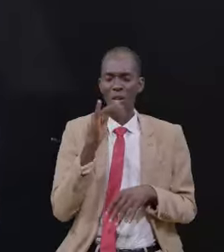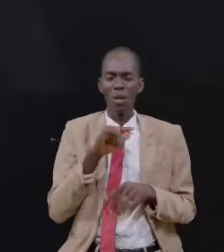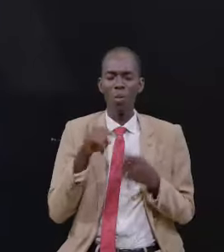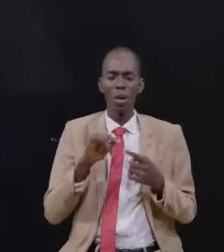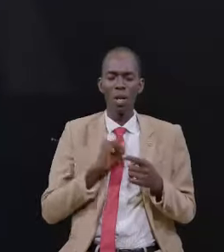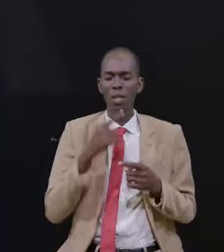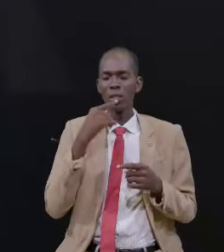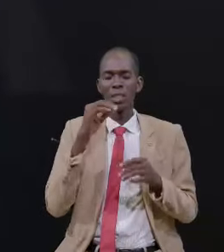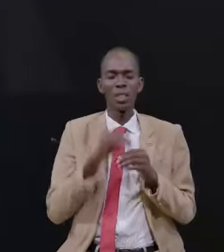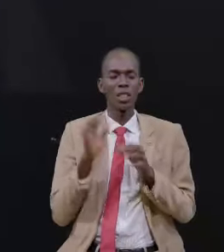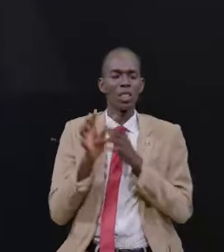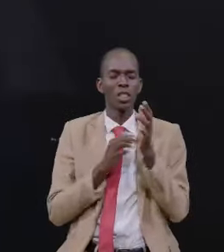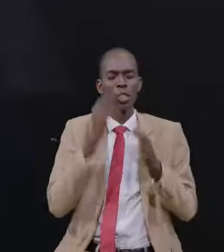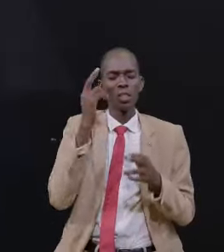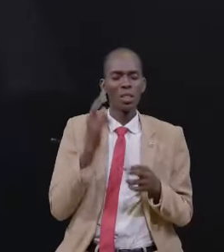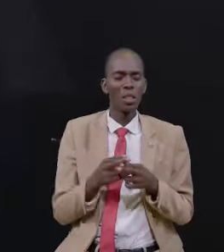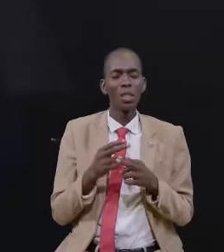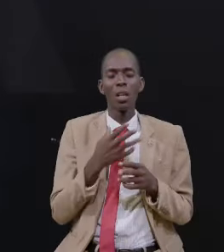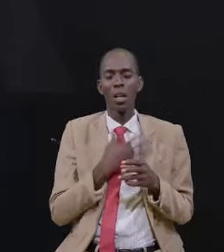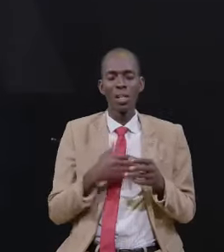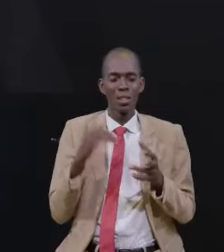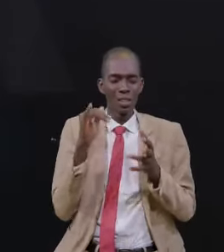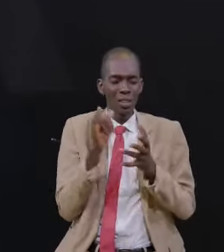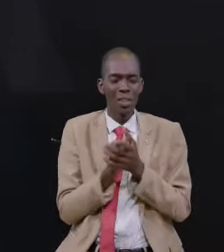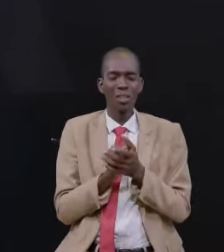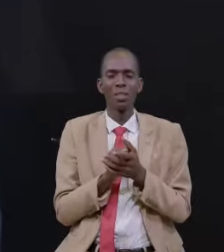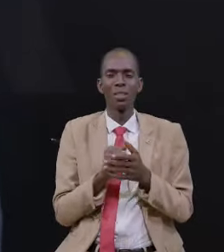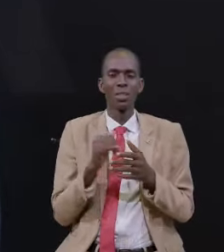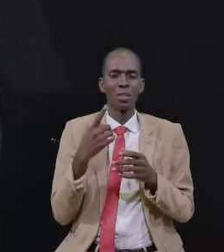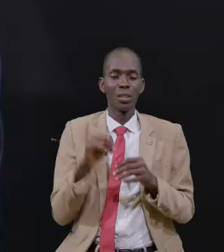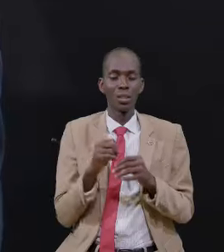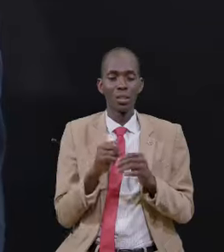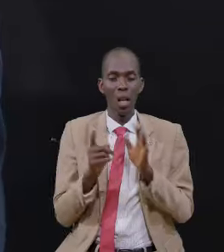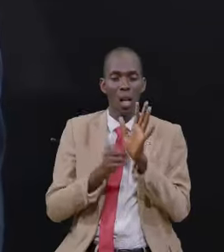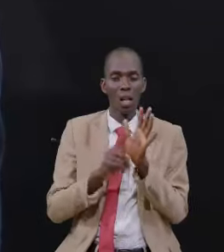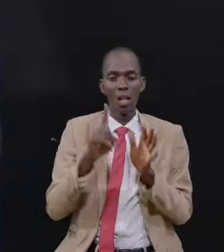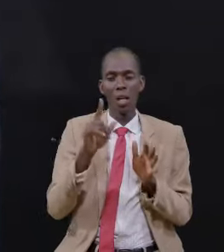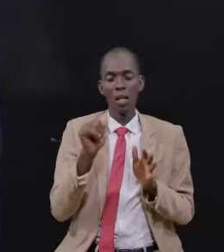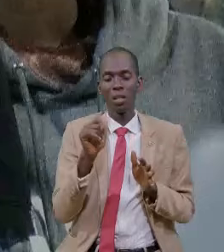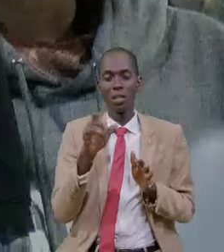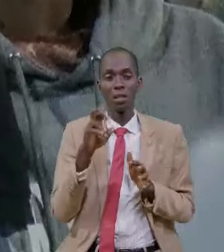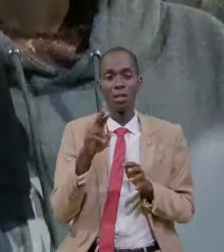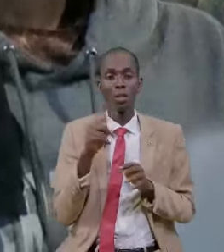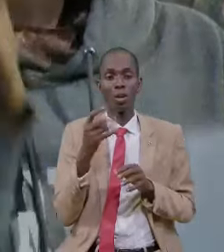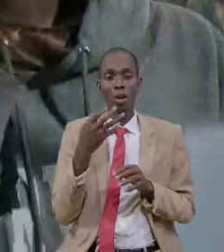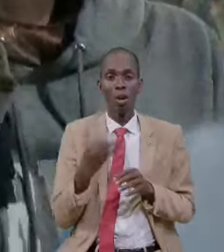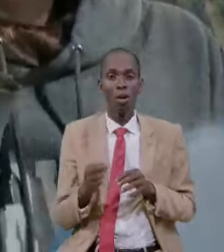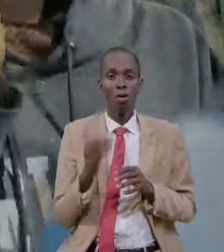alert will come, and that alert of amen, your brain will cool down.